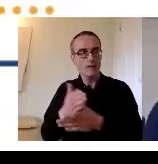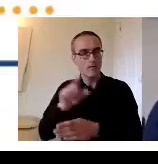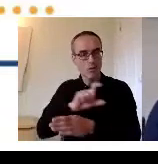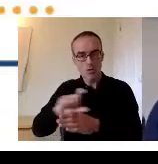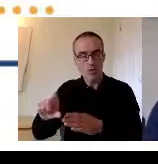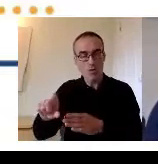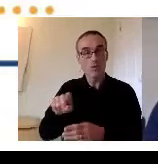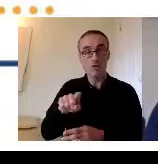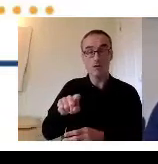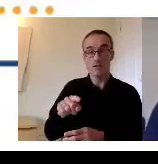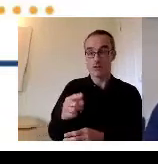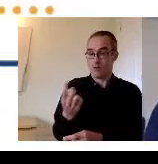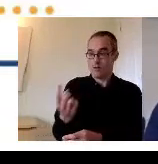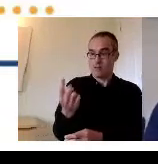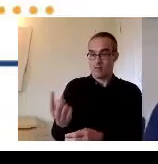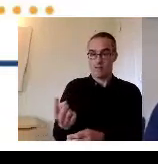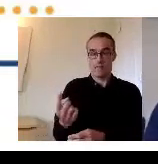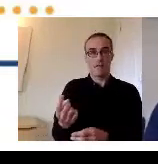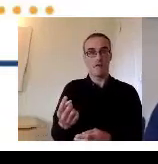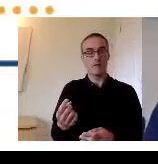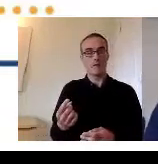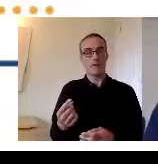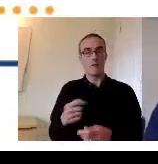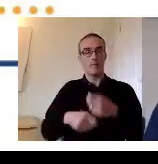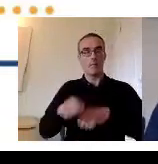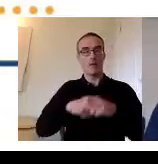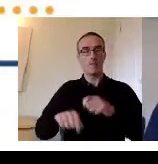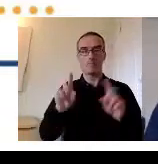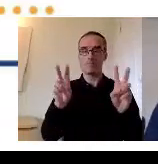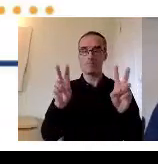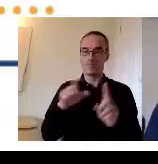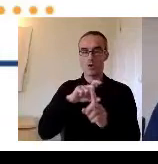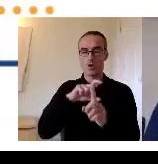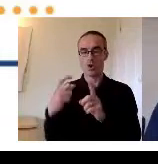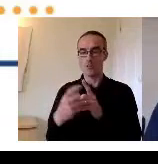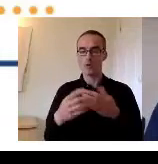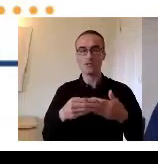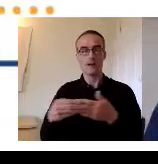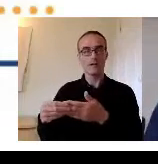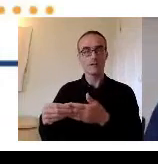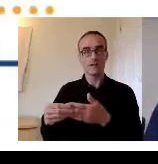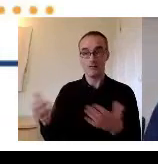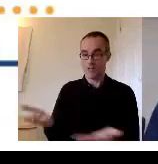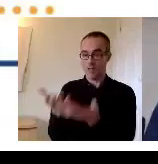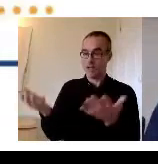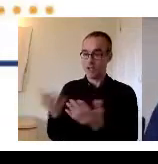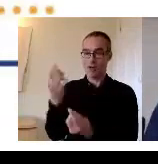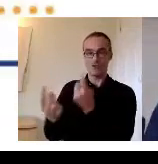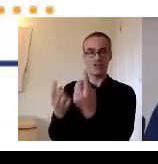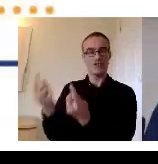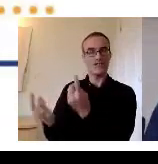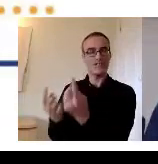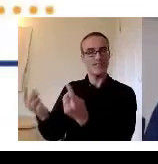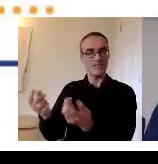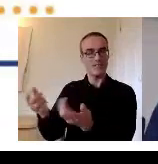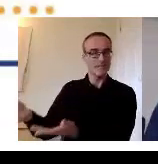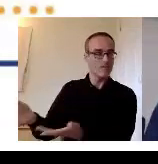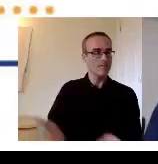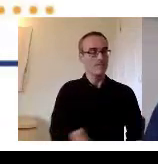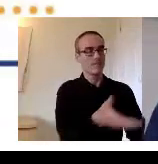in rolling out this program as well. So we know we certainly had an uptake in participation of that pool,